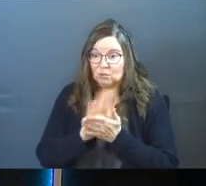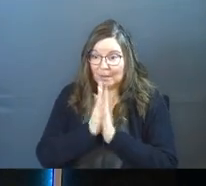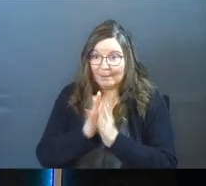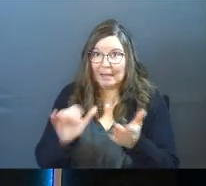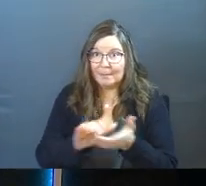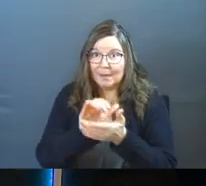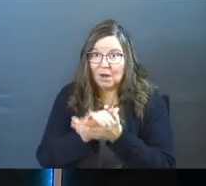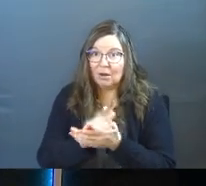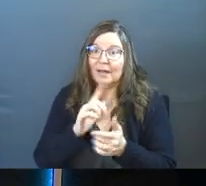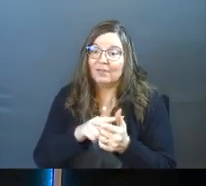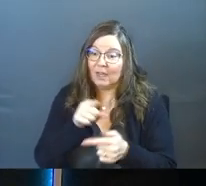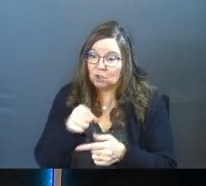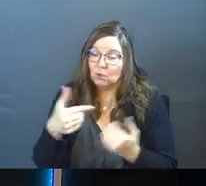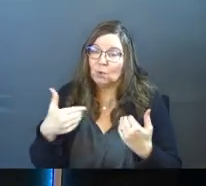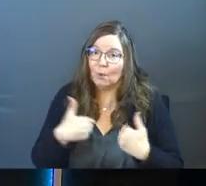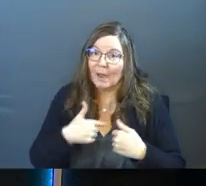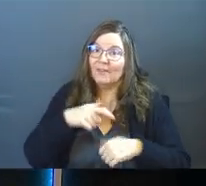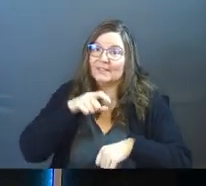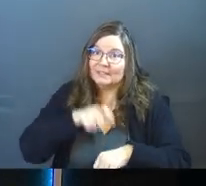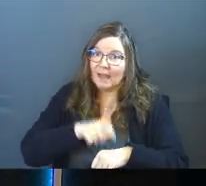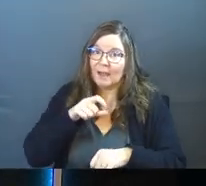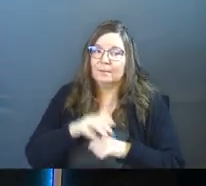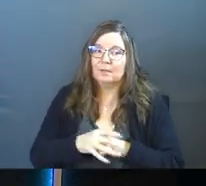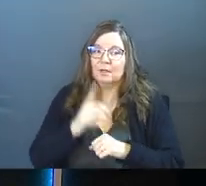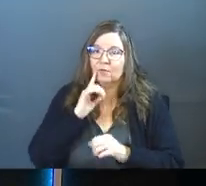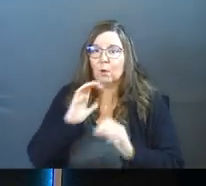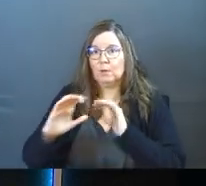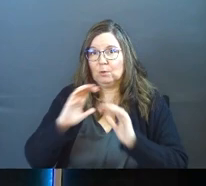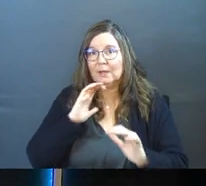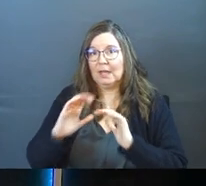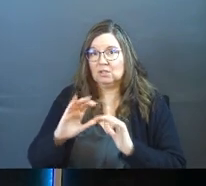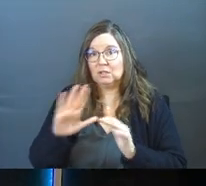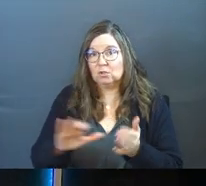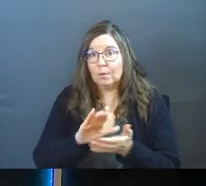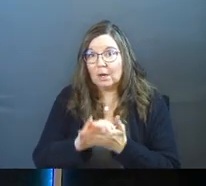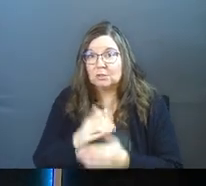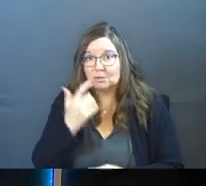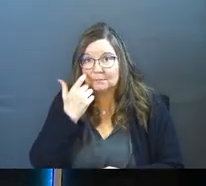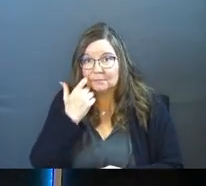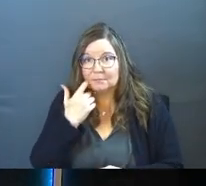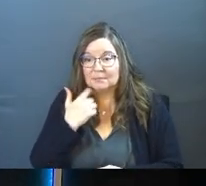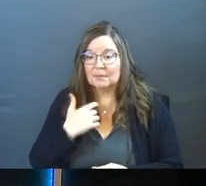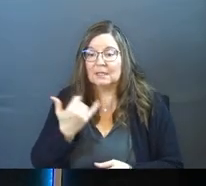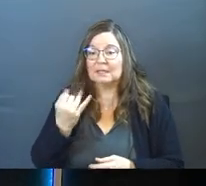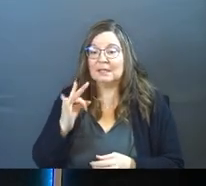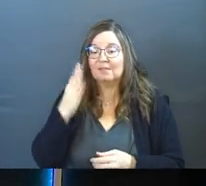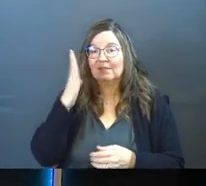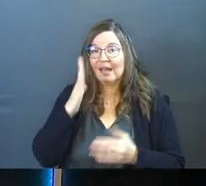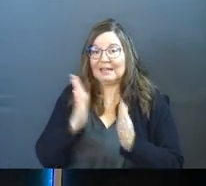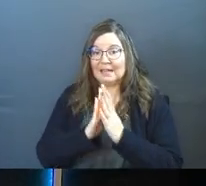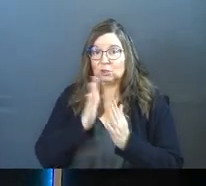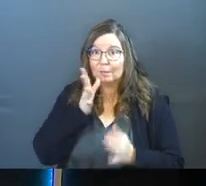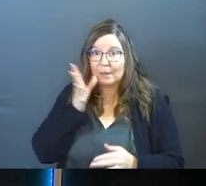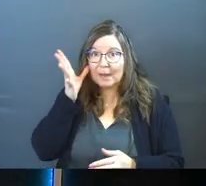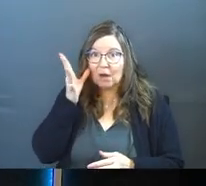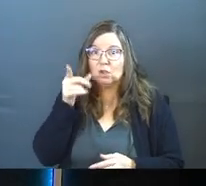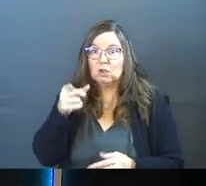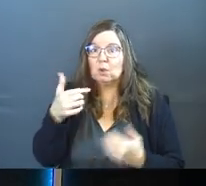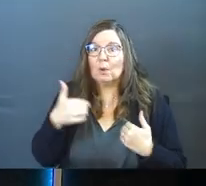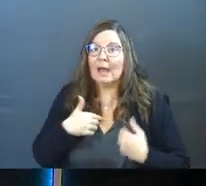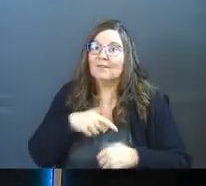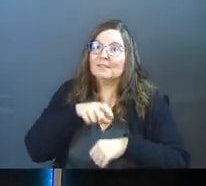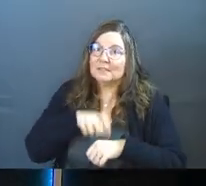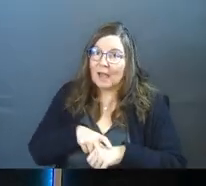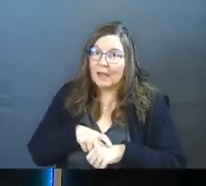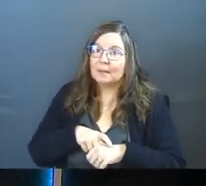be married, then you have time for communication in your marriage. If God has asked you to be a parent, you